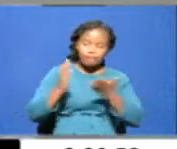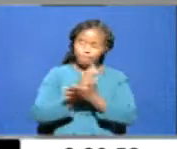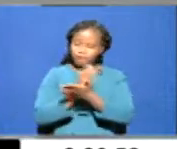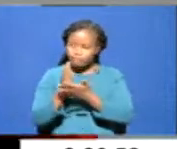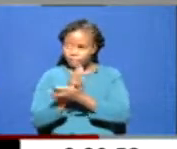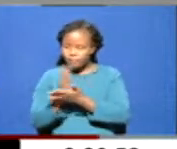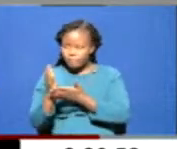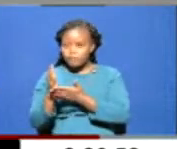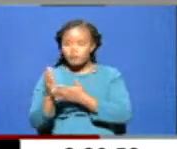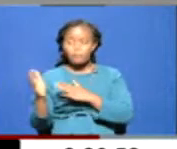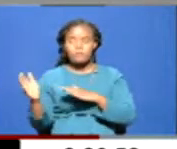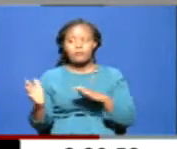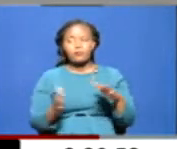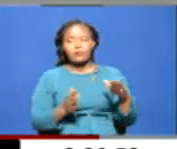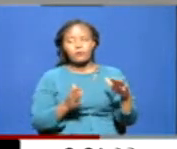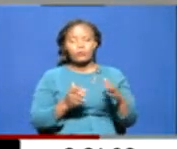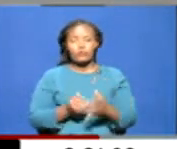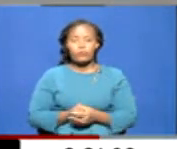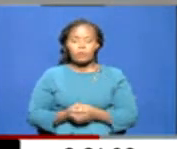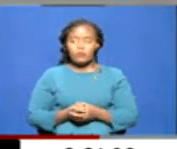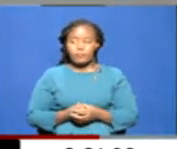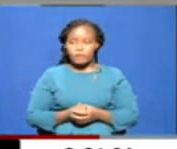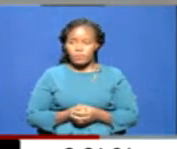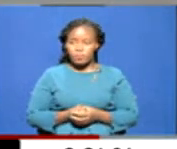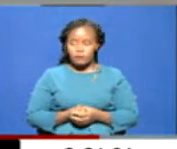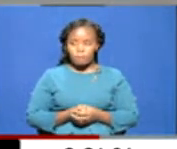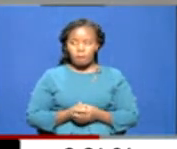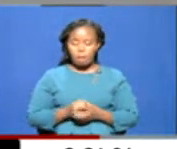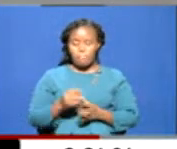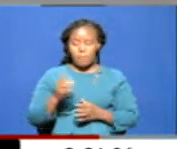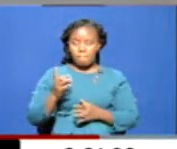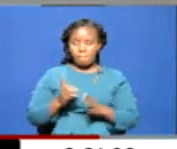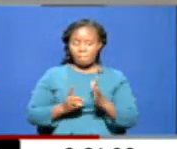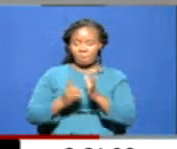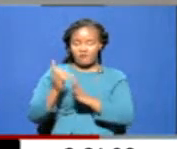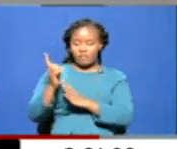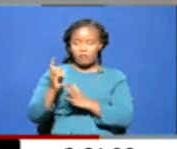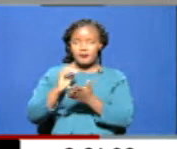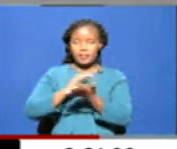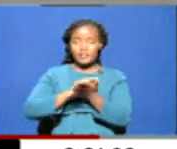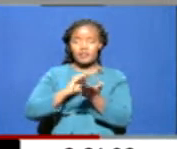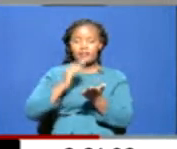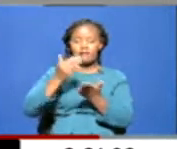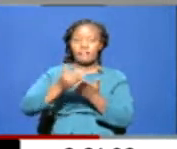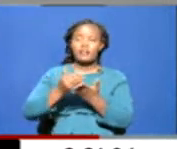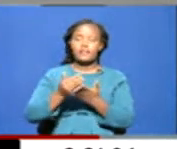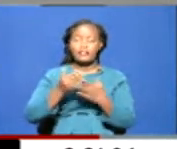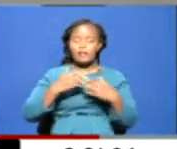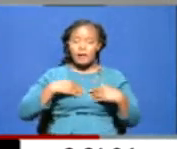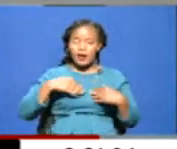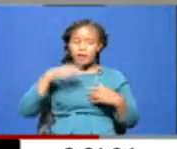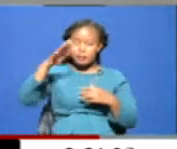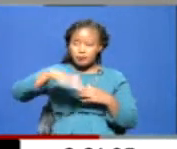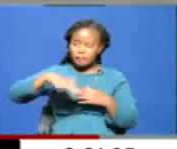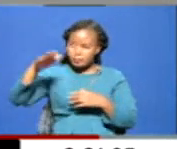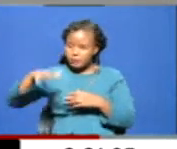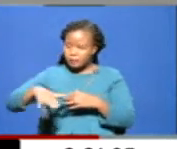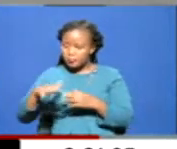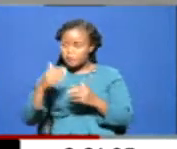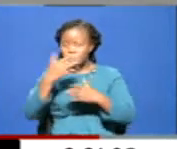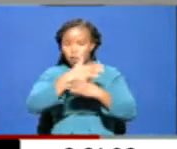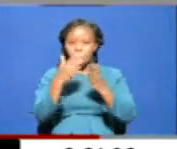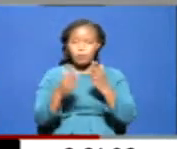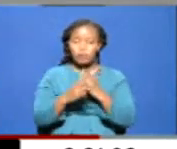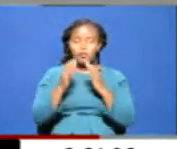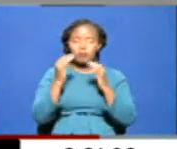Kacheliba. In that constituency, the development fund there has moved in to refurbish dilapidated police quarters